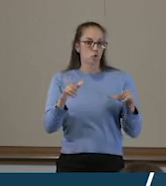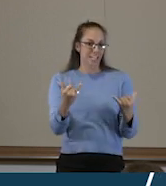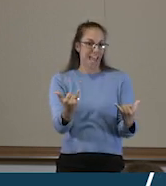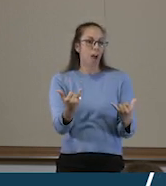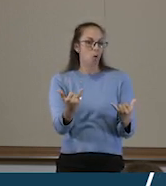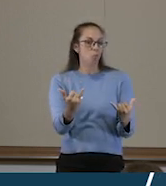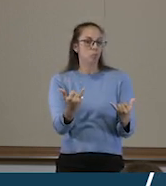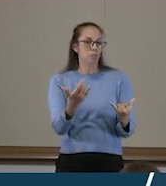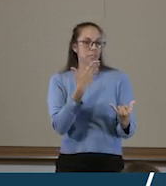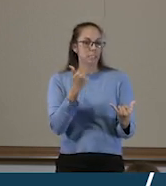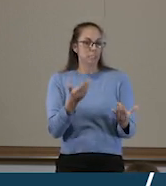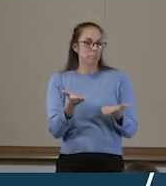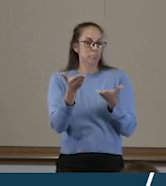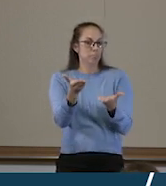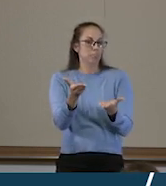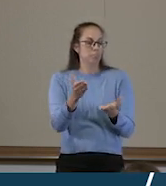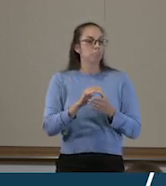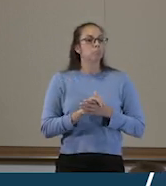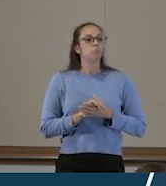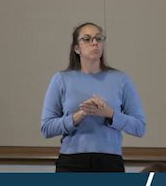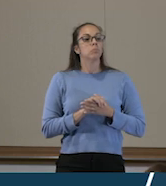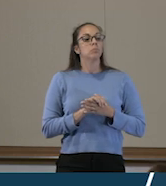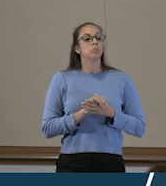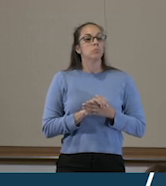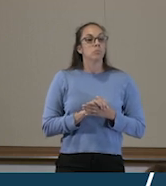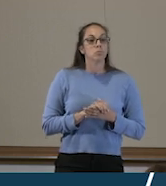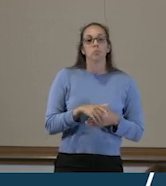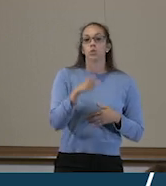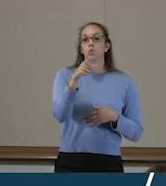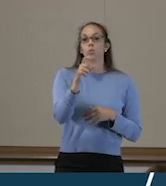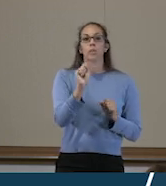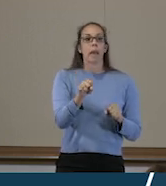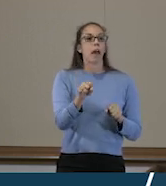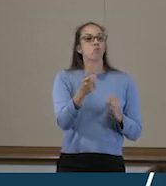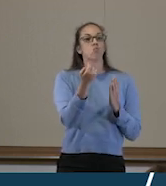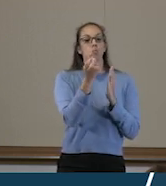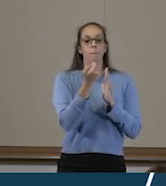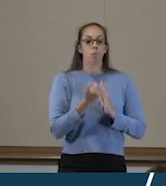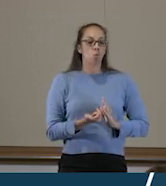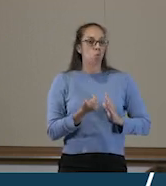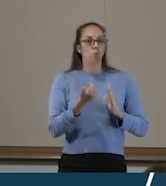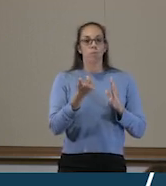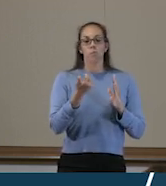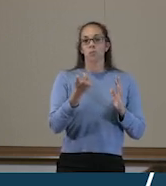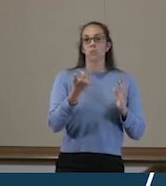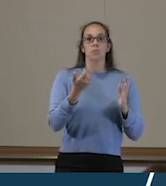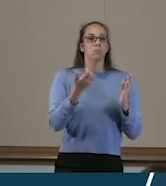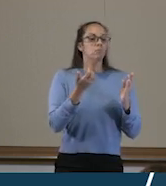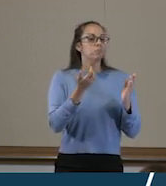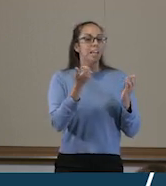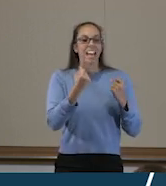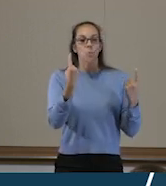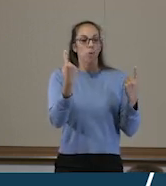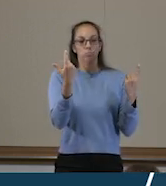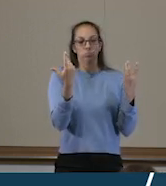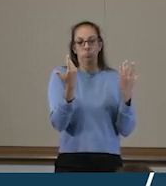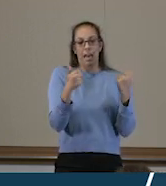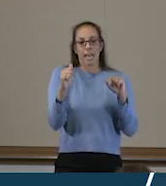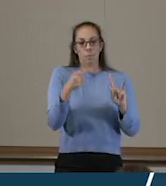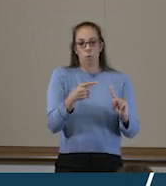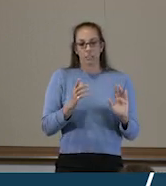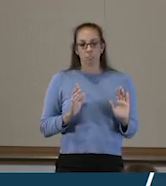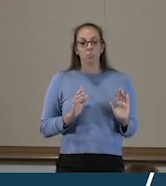and then you can remove whoever you want. Like you can go and